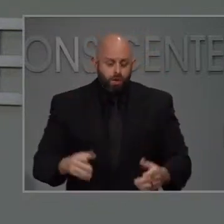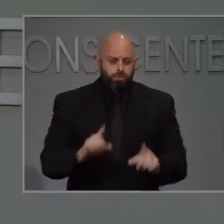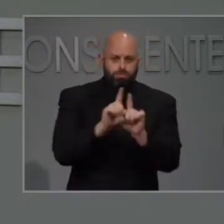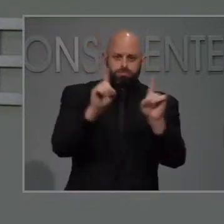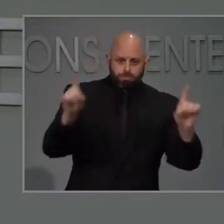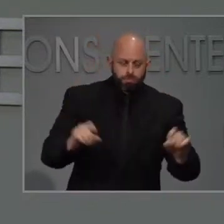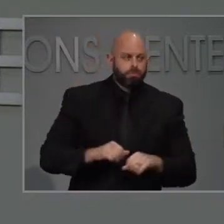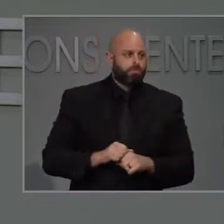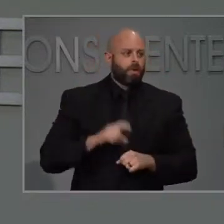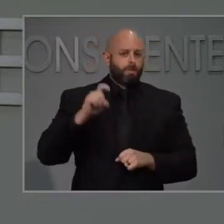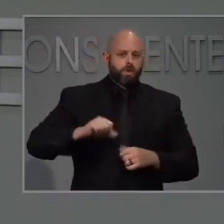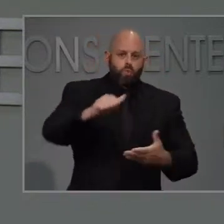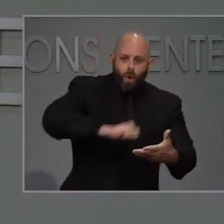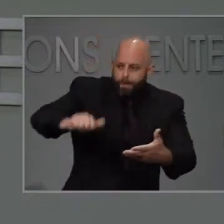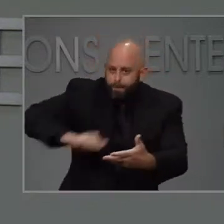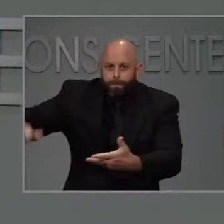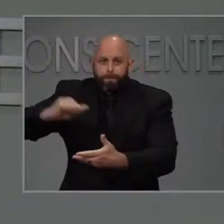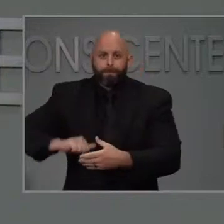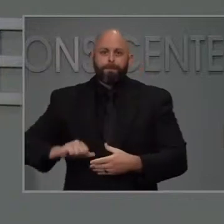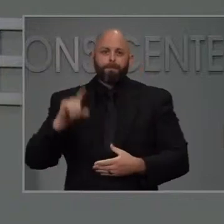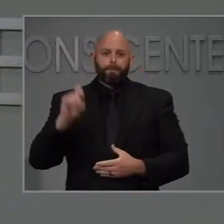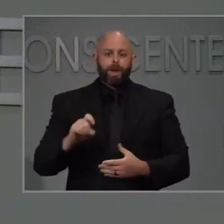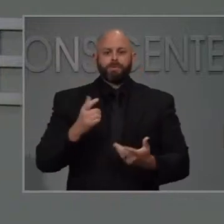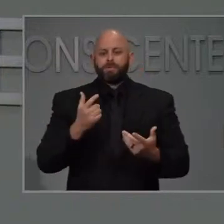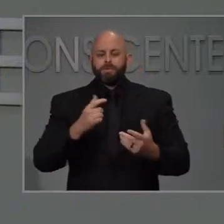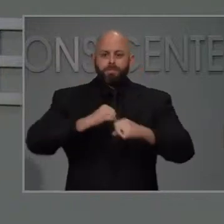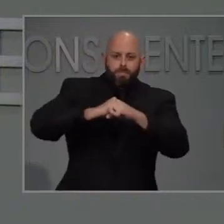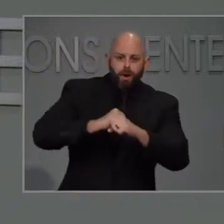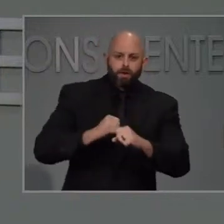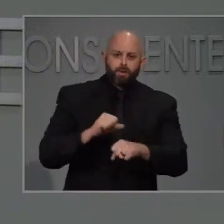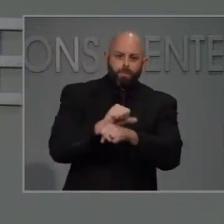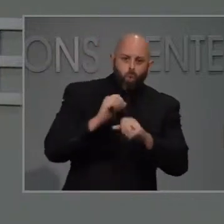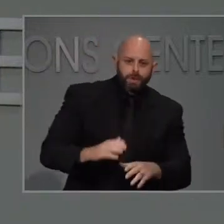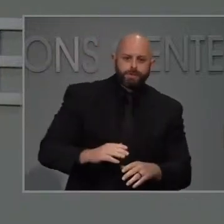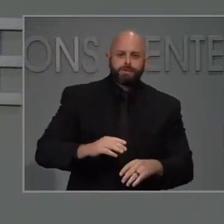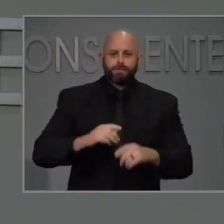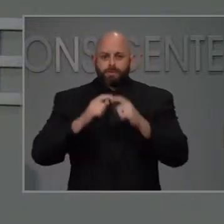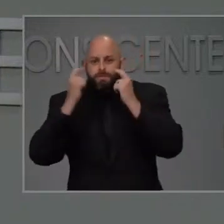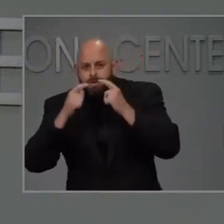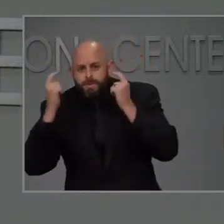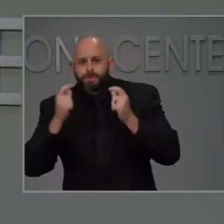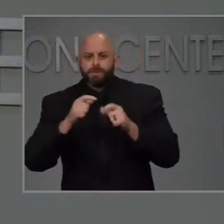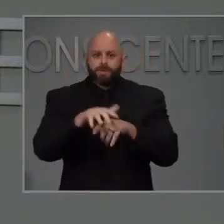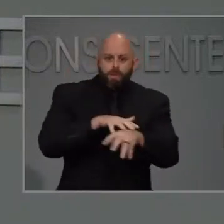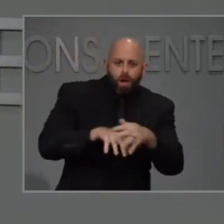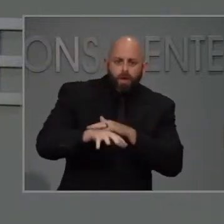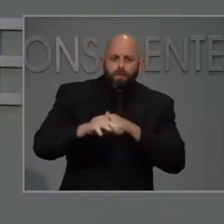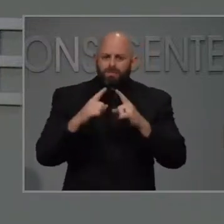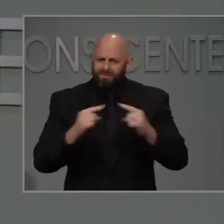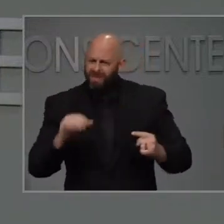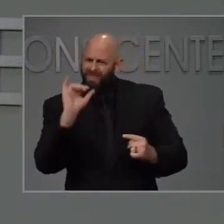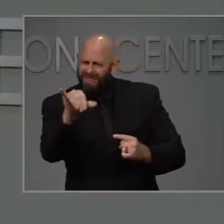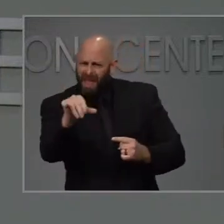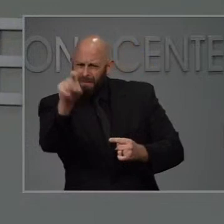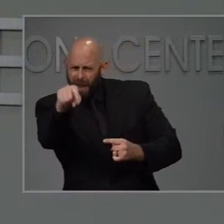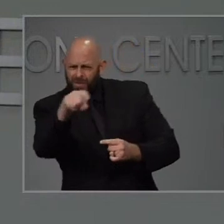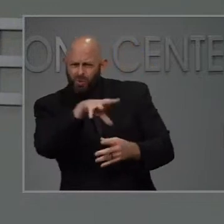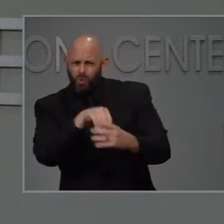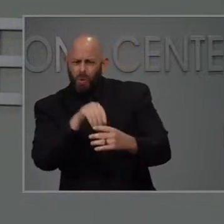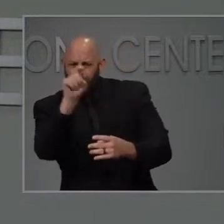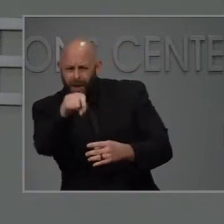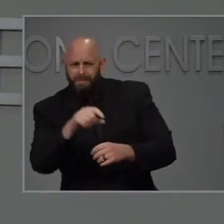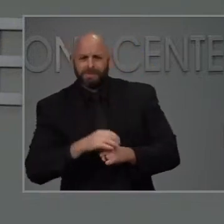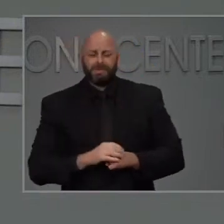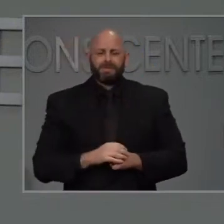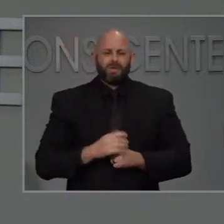protecting employees and customers, and keeping everyone as safe as we move through. Individually,